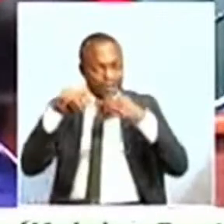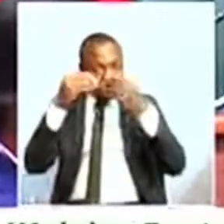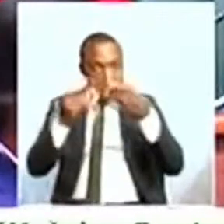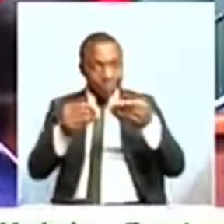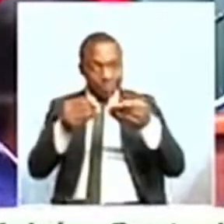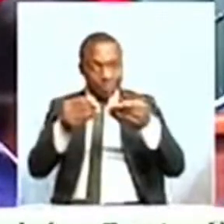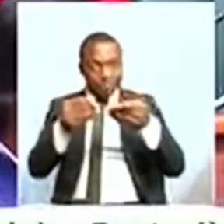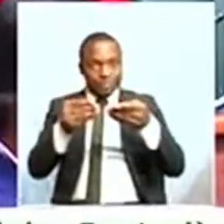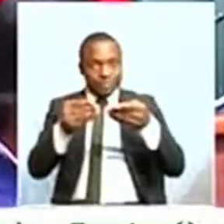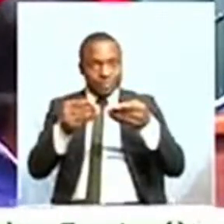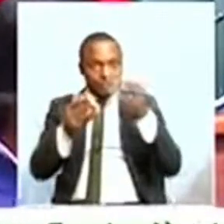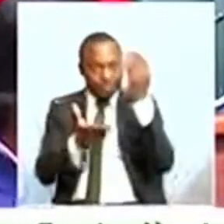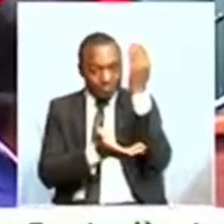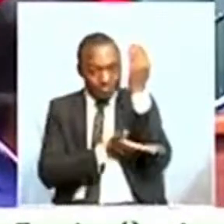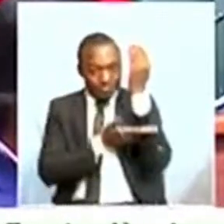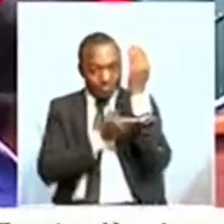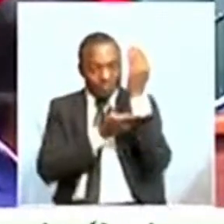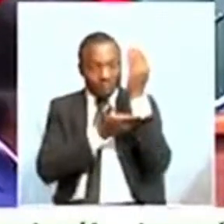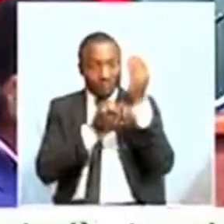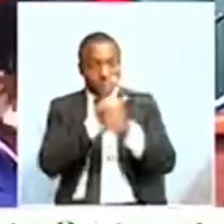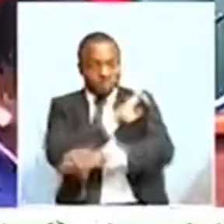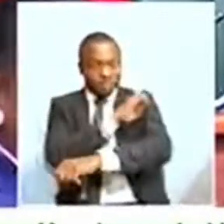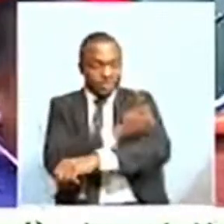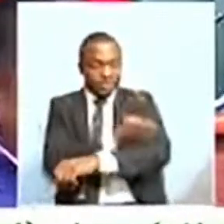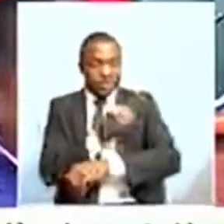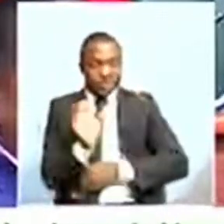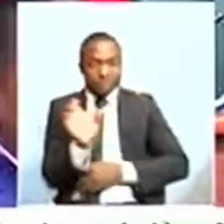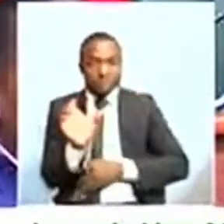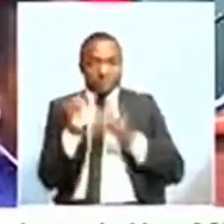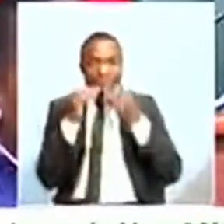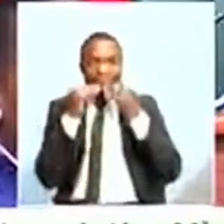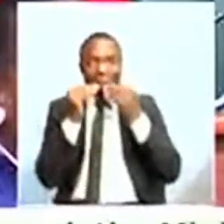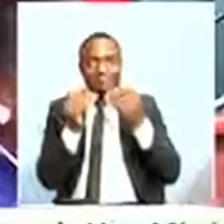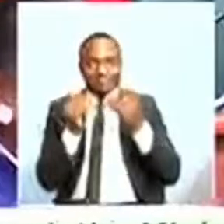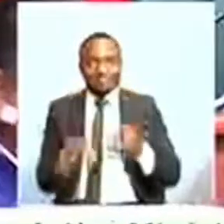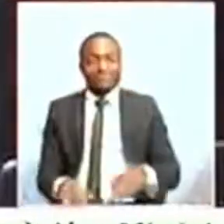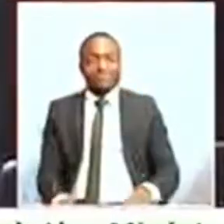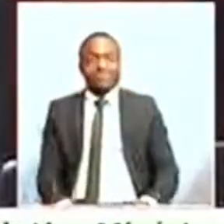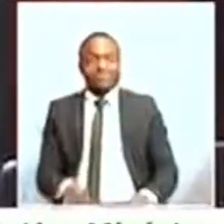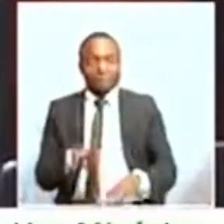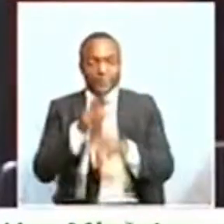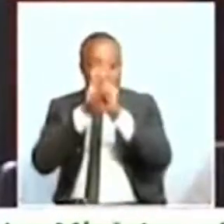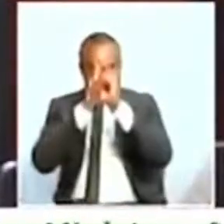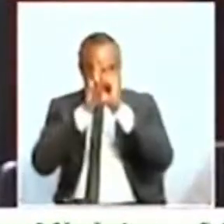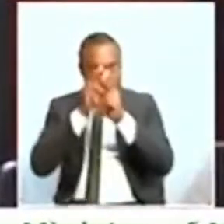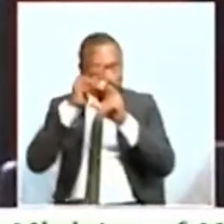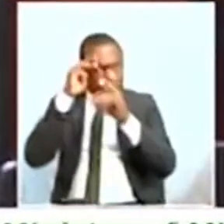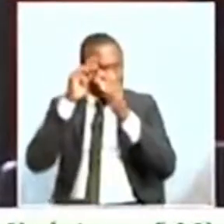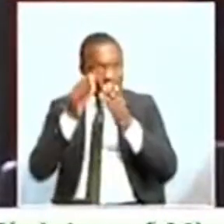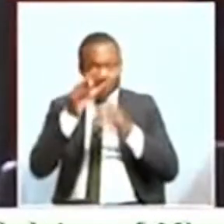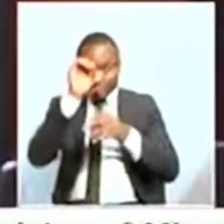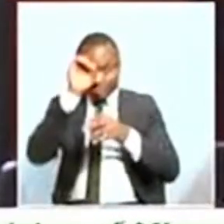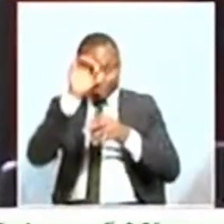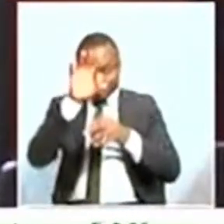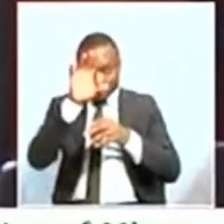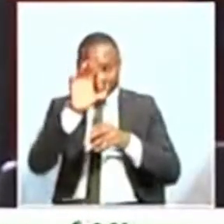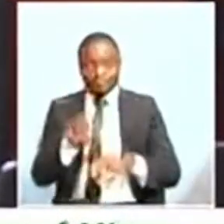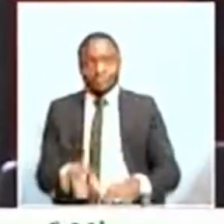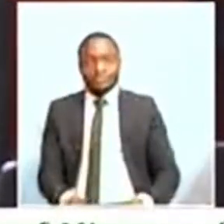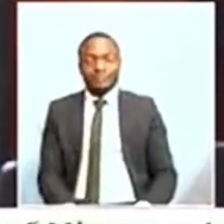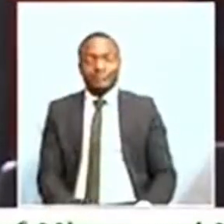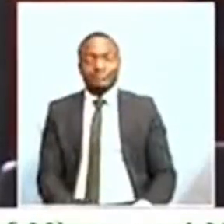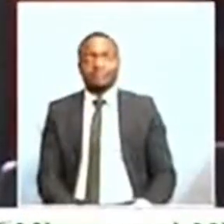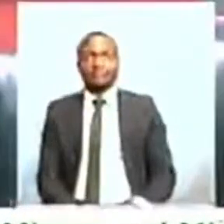in terms of the improvement in the energy sector? Thank you. The Honorable Minister of Mines and Minerals